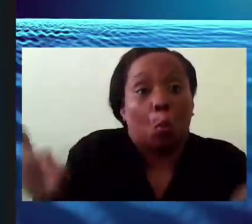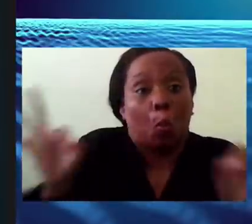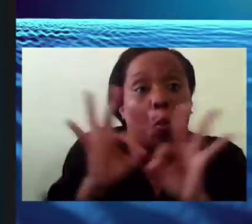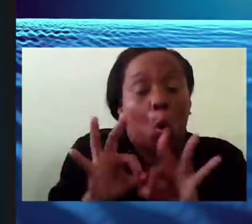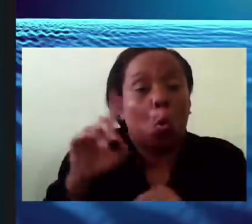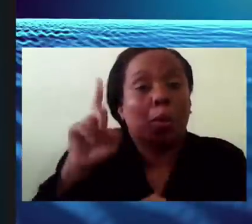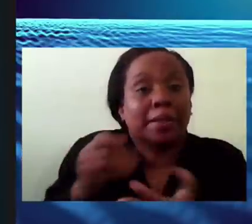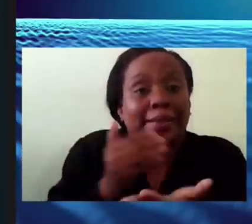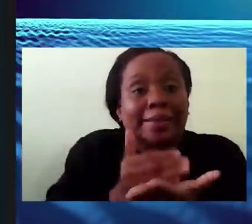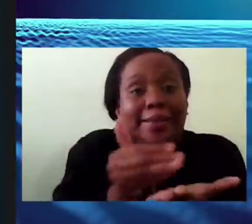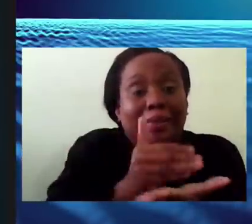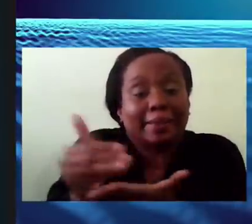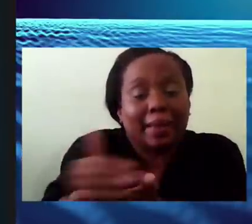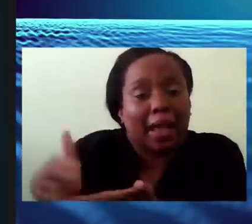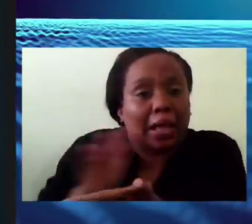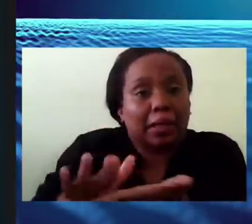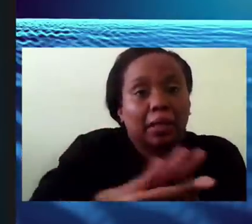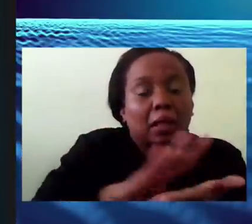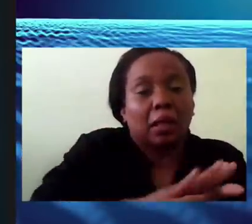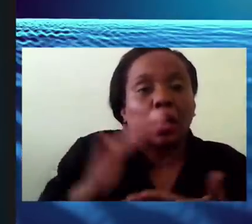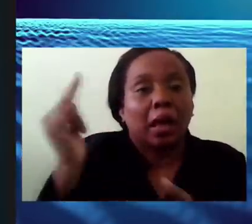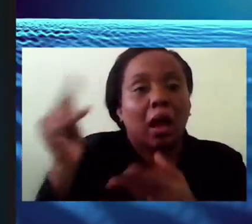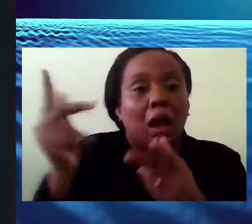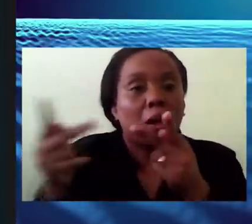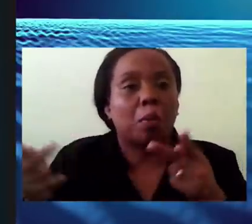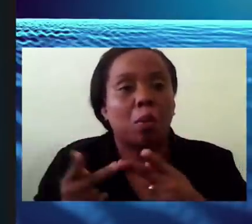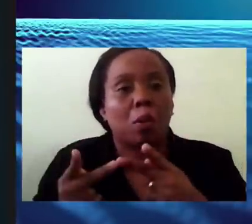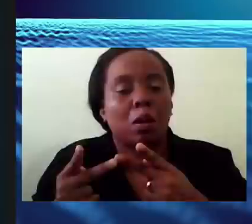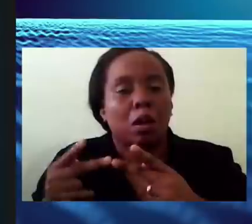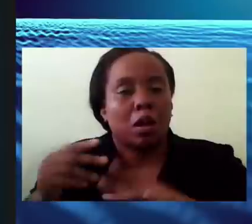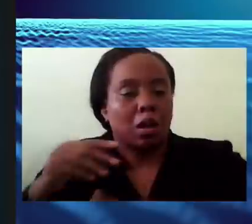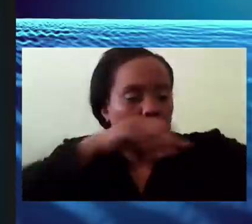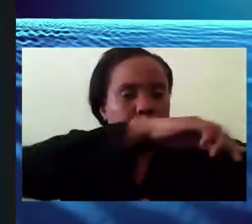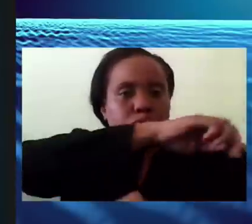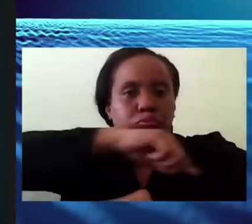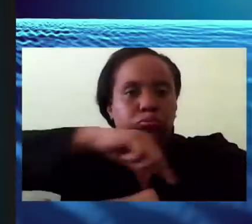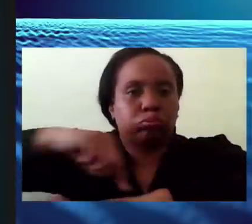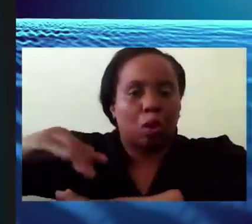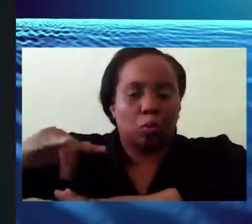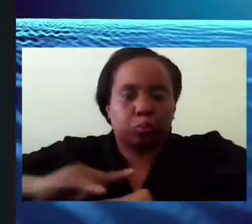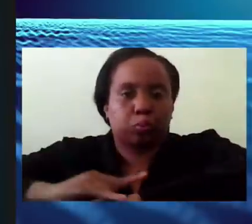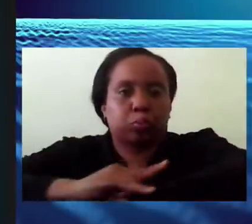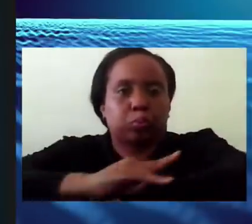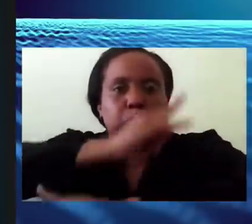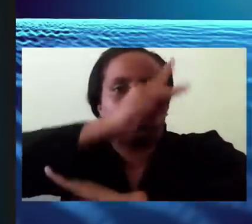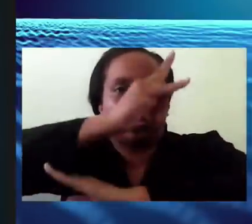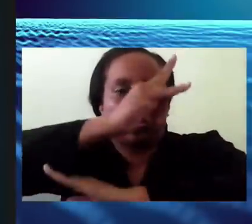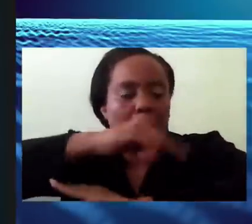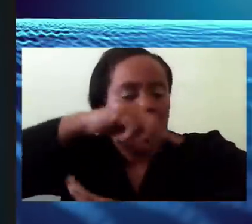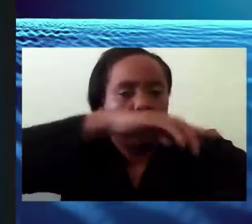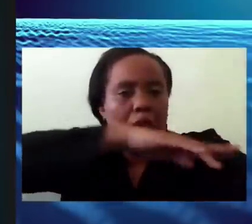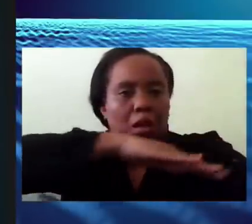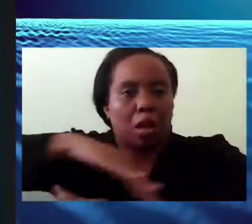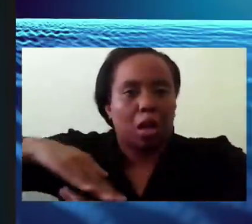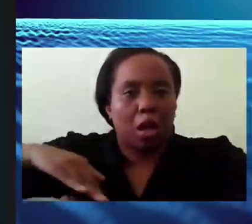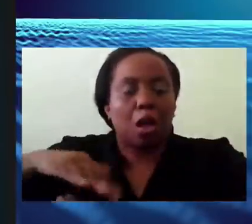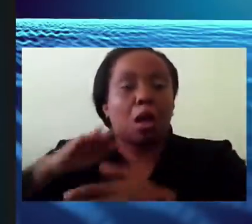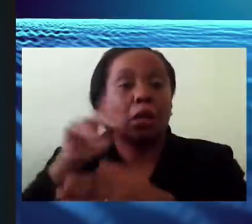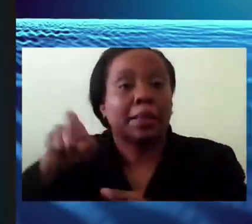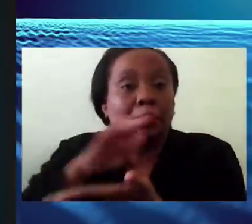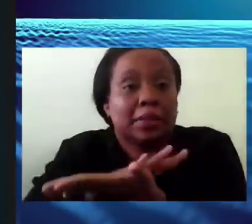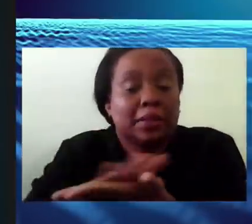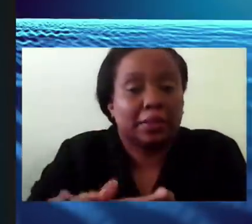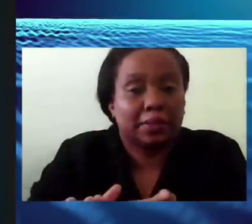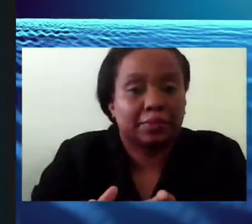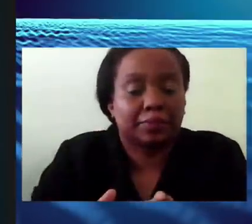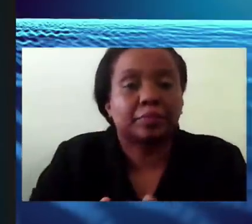apply to the airport and to getting the runway and the airport back open. The Prime Minister addressed the major contractors in